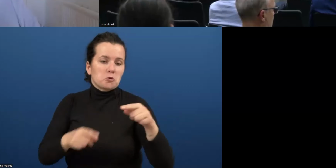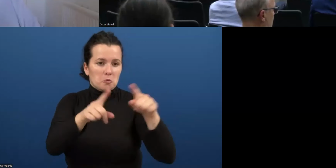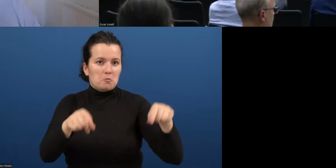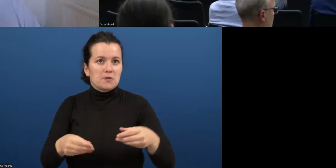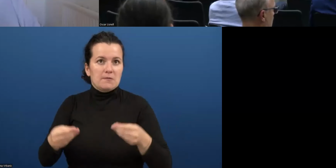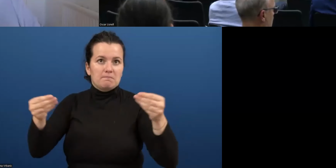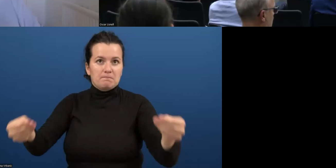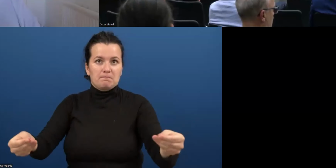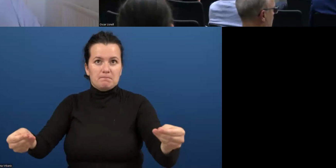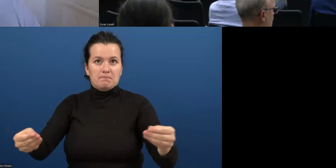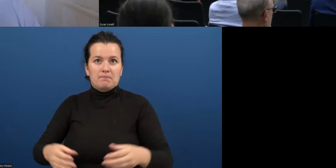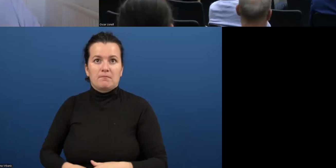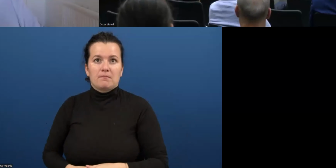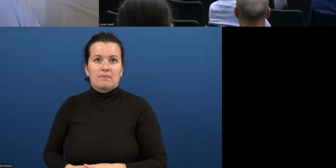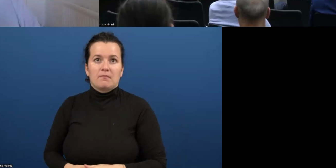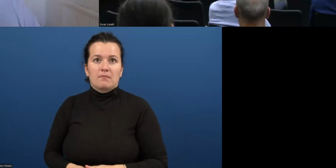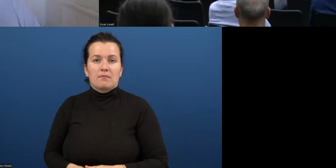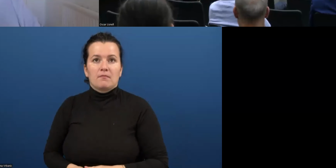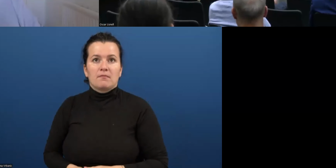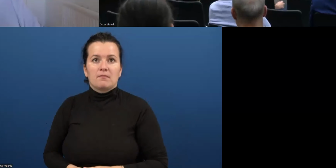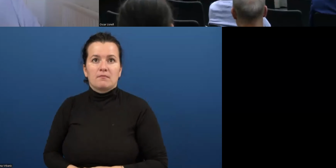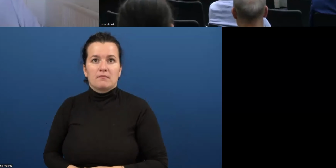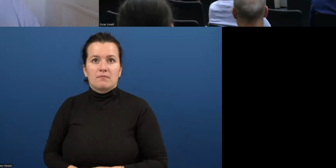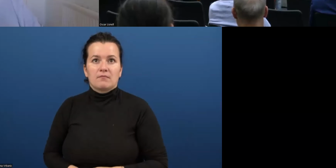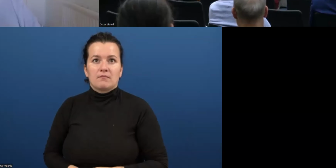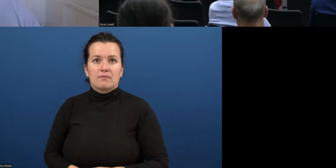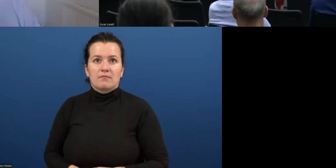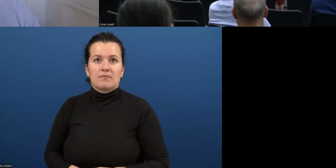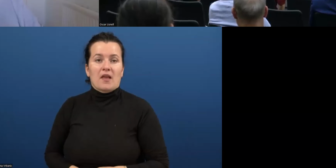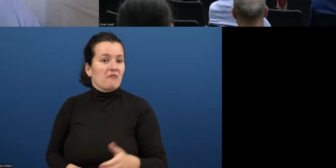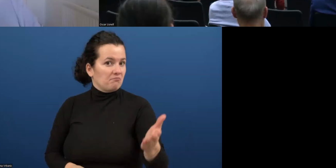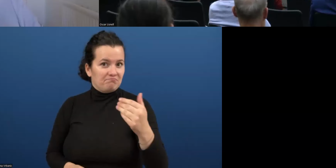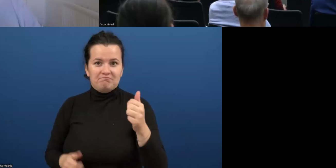Someone. Oh, good.